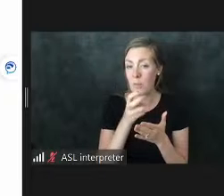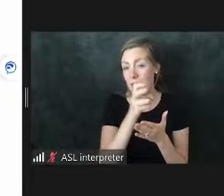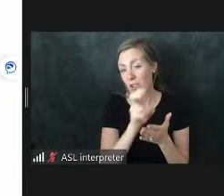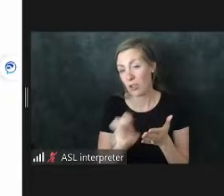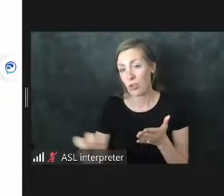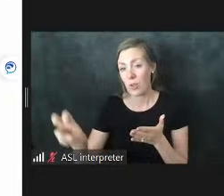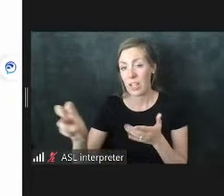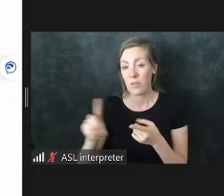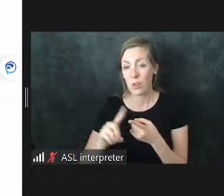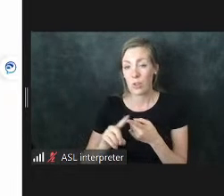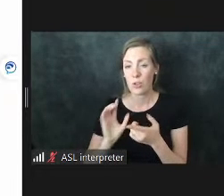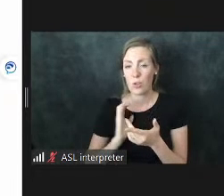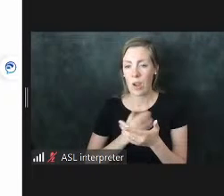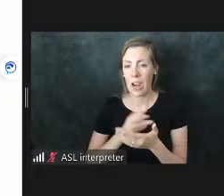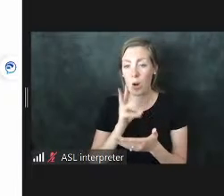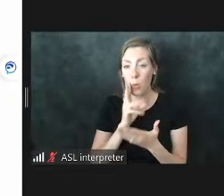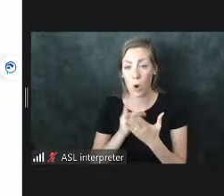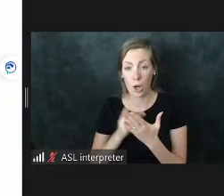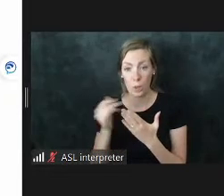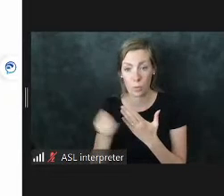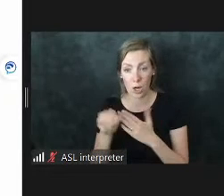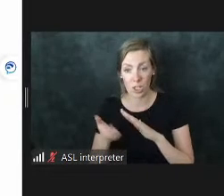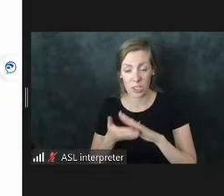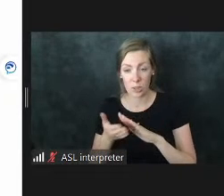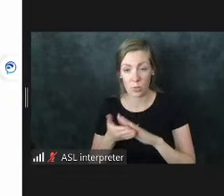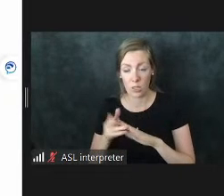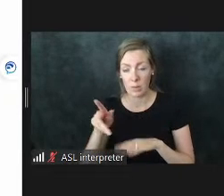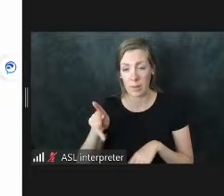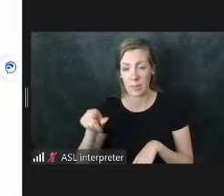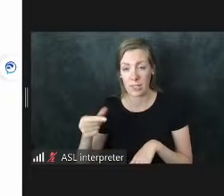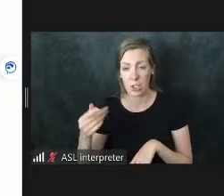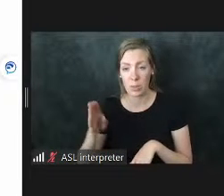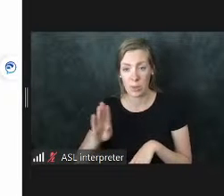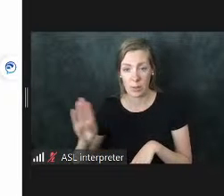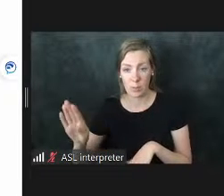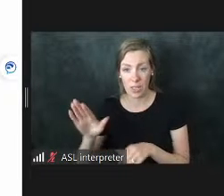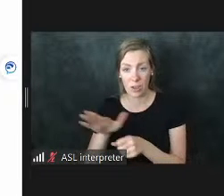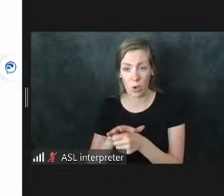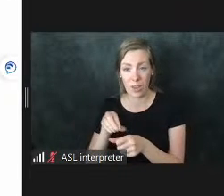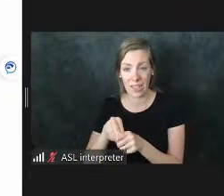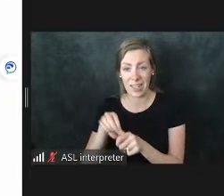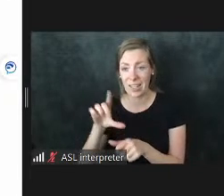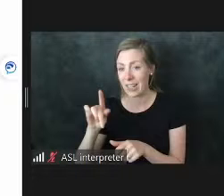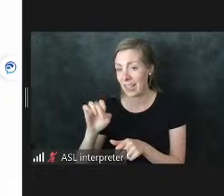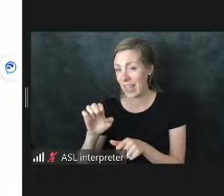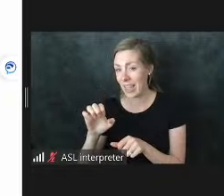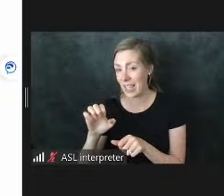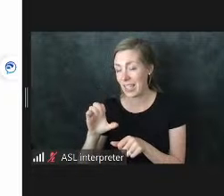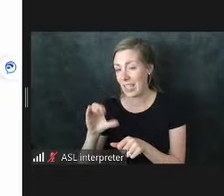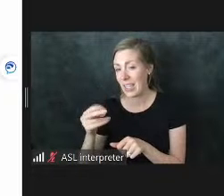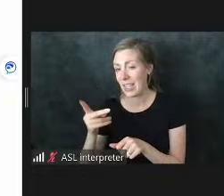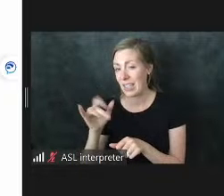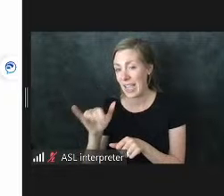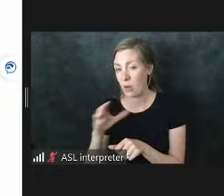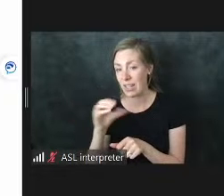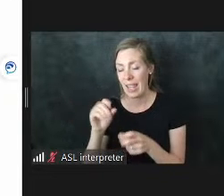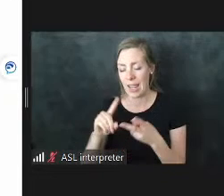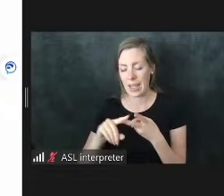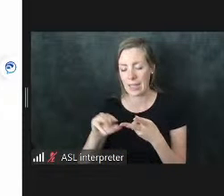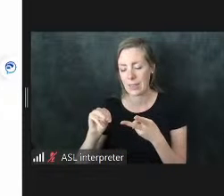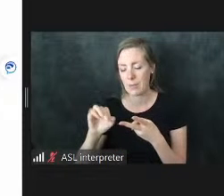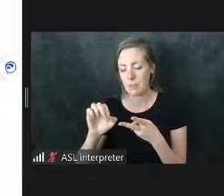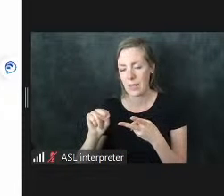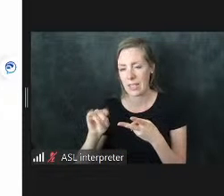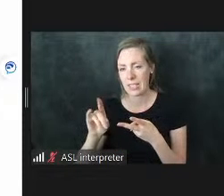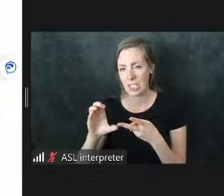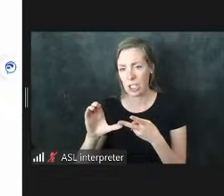agua hydroelectric project that's owned and operated by PG&E autoeléctrica in Lake County and Mendocino County. And that mi project condado